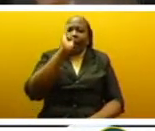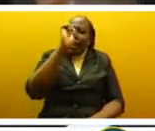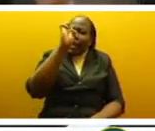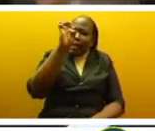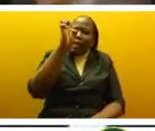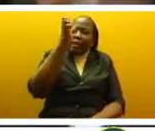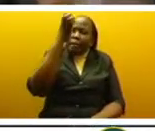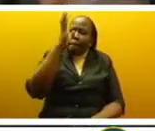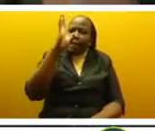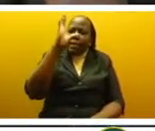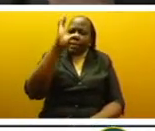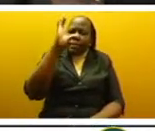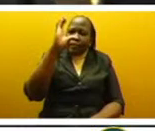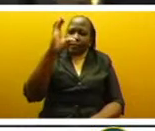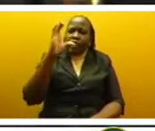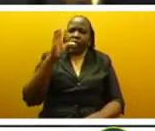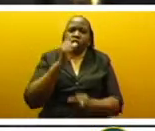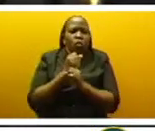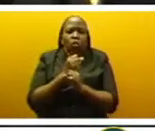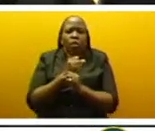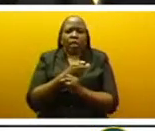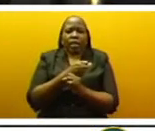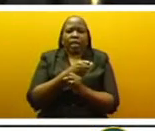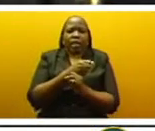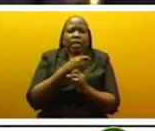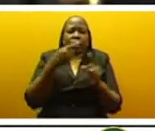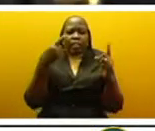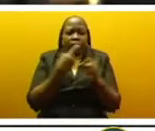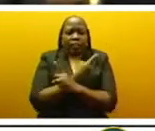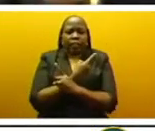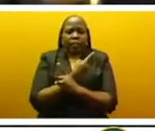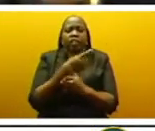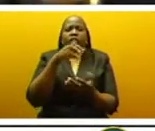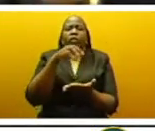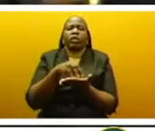of this case, but even in previous occasions?